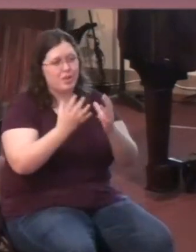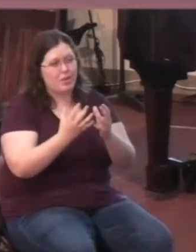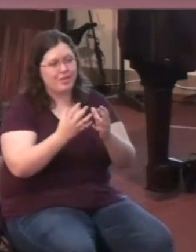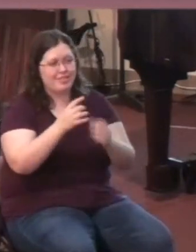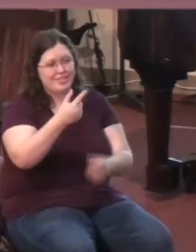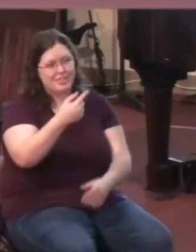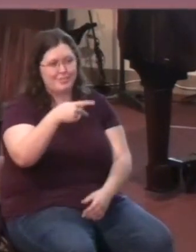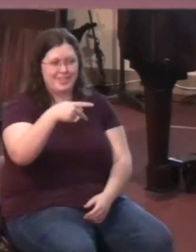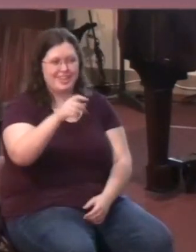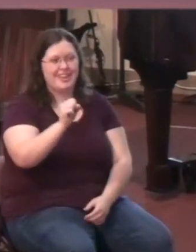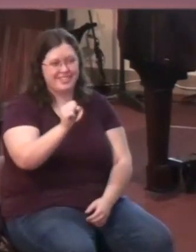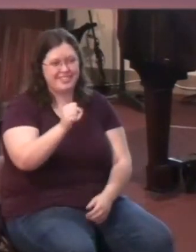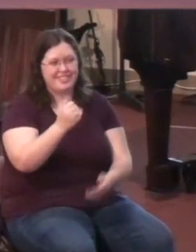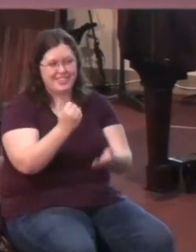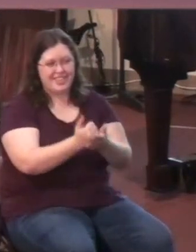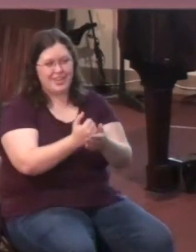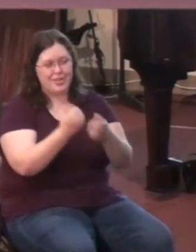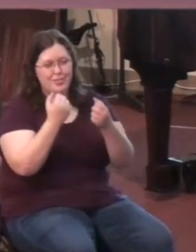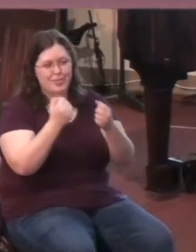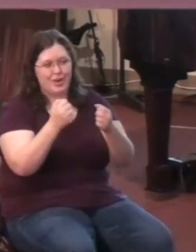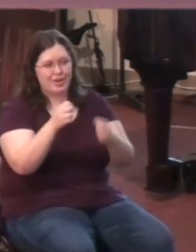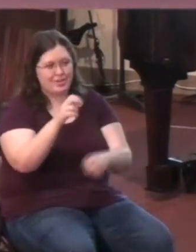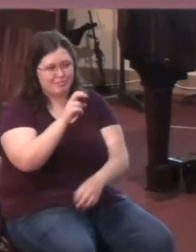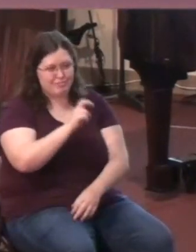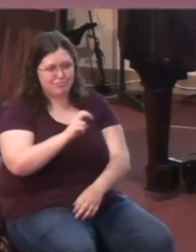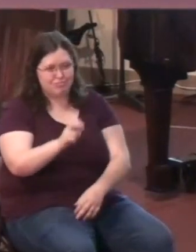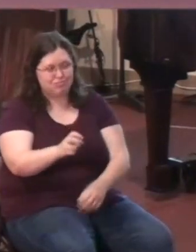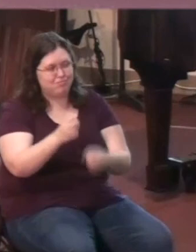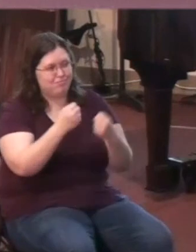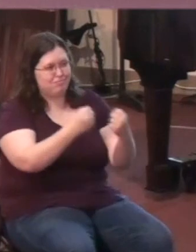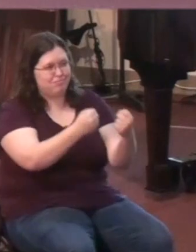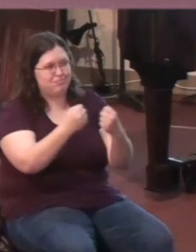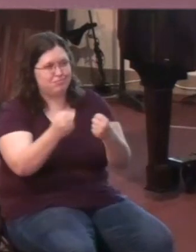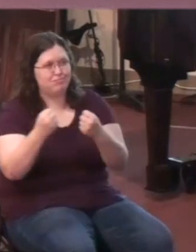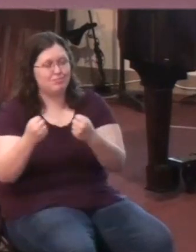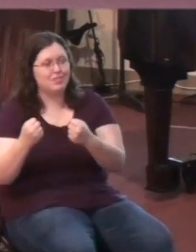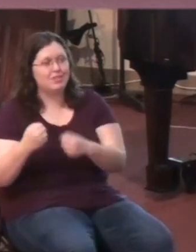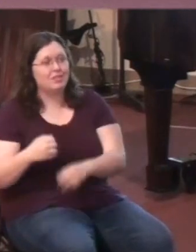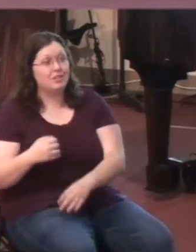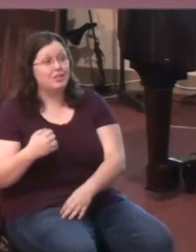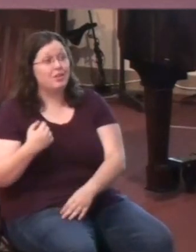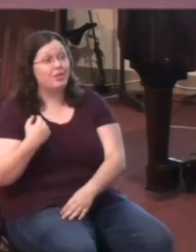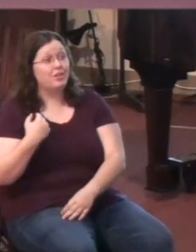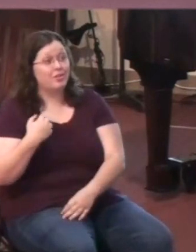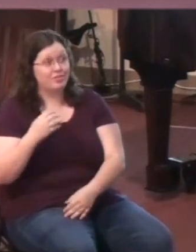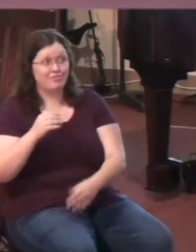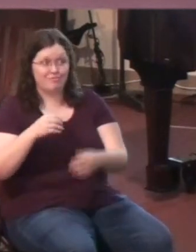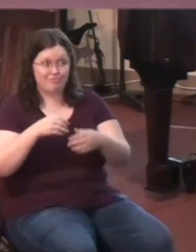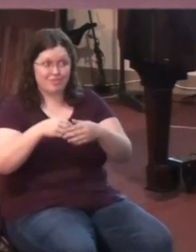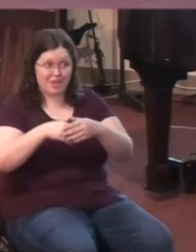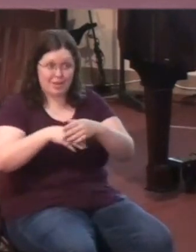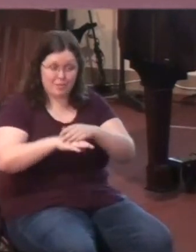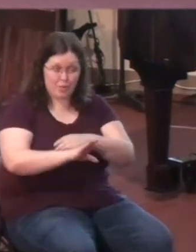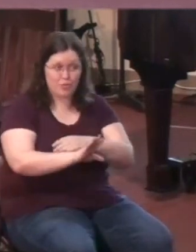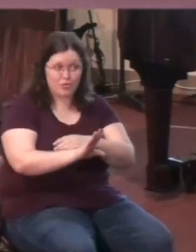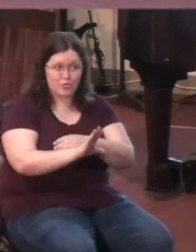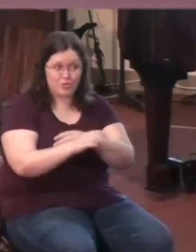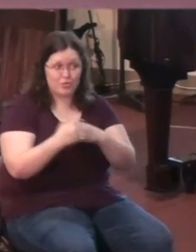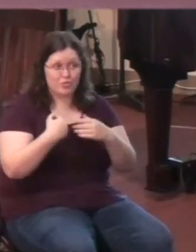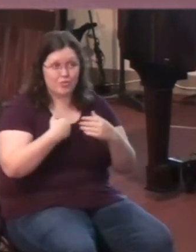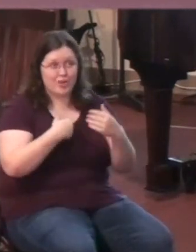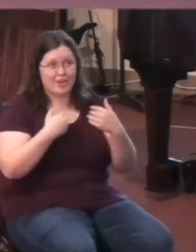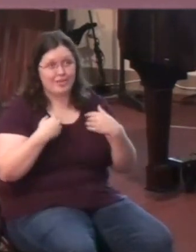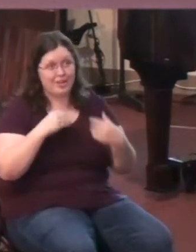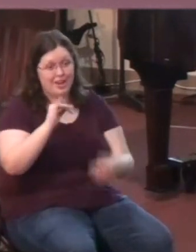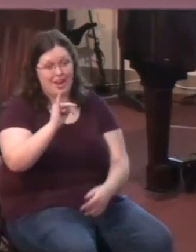our cars, how to navigate our cars and how to get around in the world? Well, we were equipped at birth with an IGS